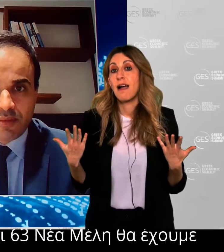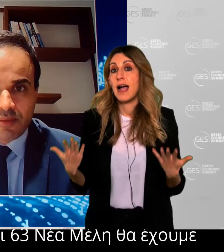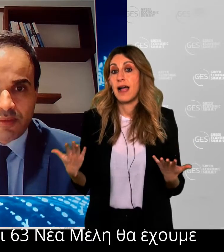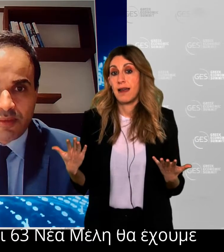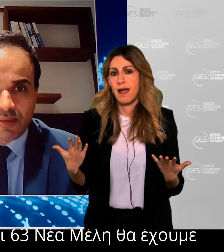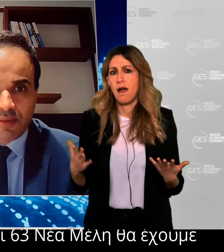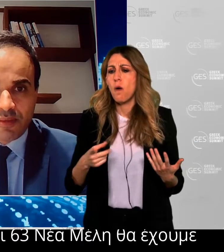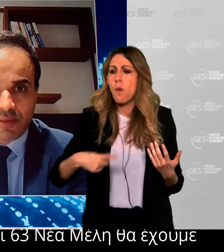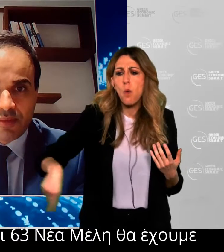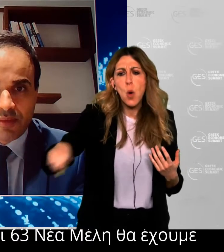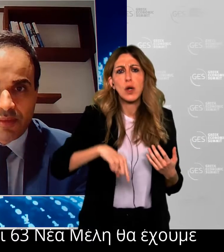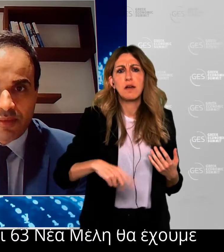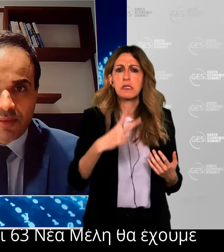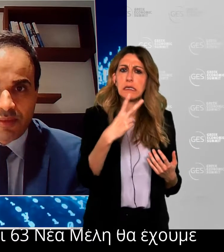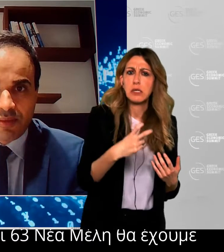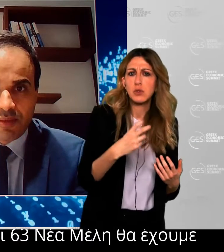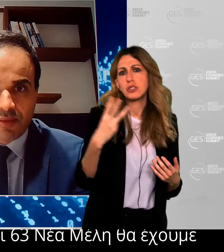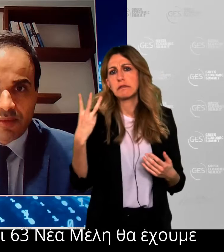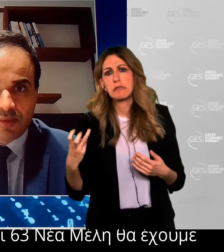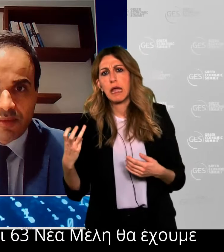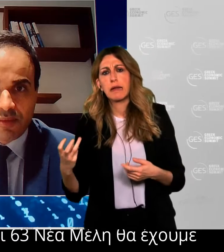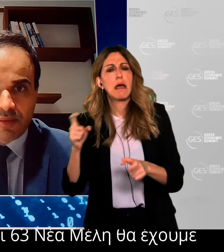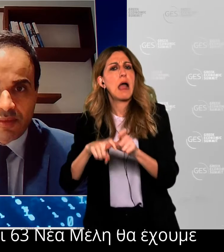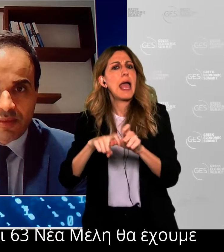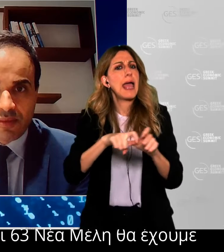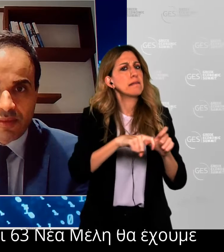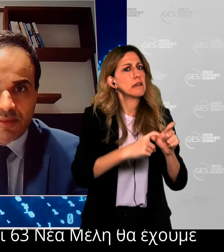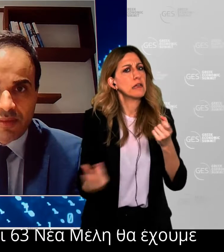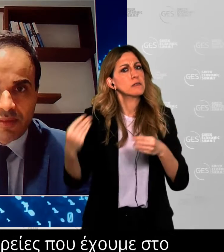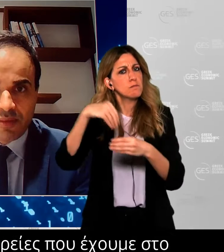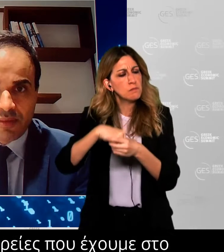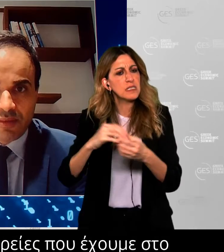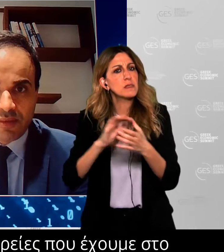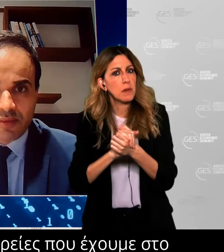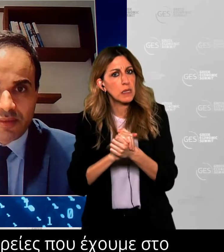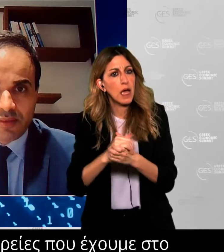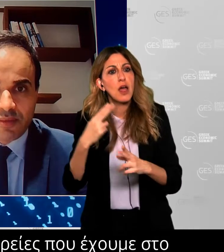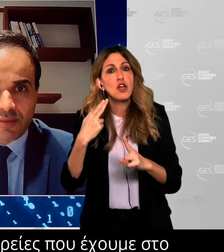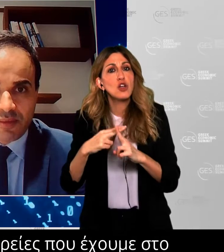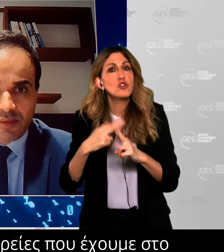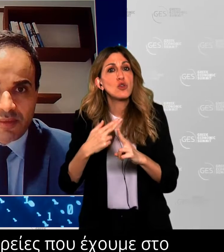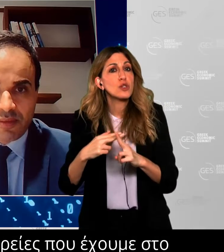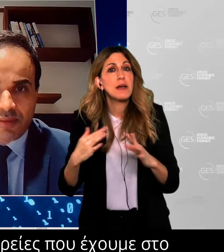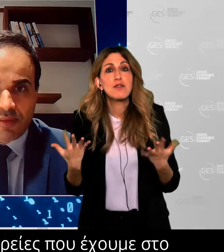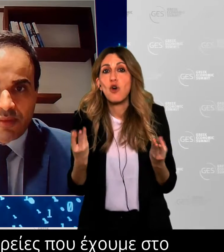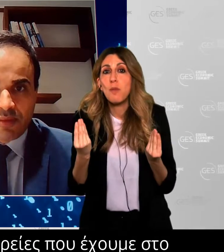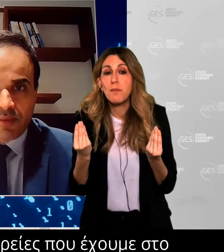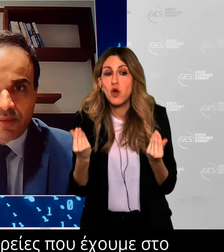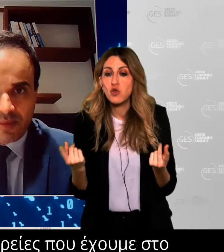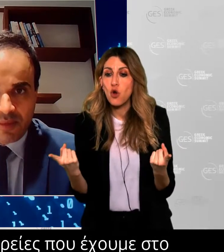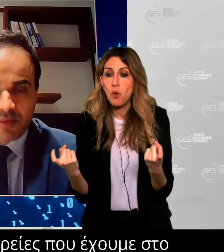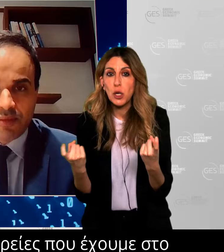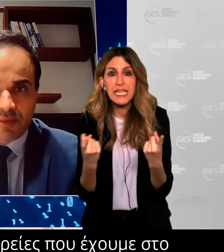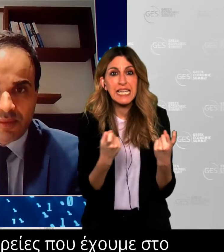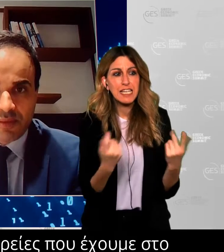trajectory? But as part of that, again, how are we fulfilling those NZBA requirements? So it's for other banks to come in and think about that, to set those 2030